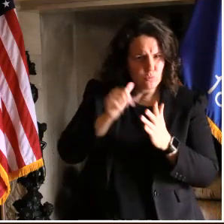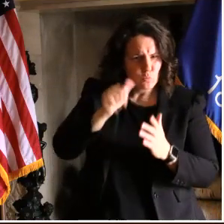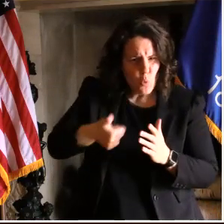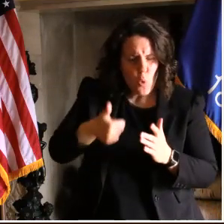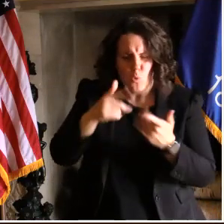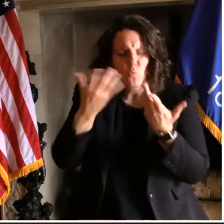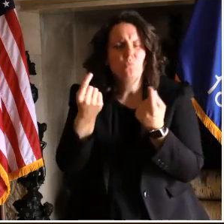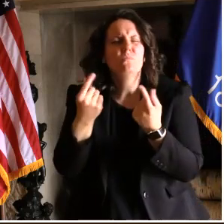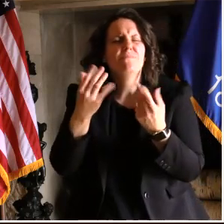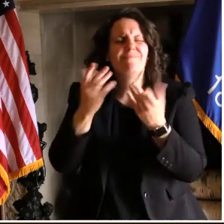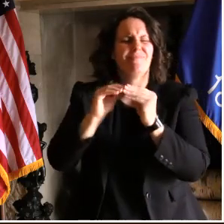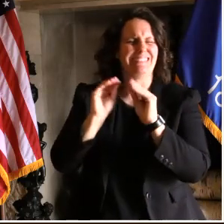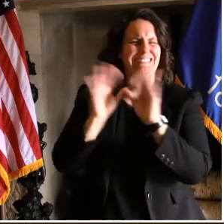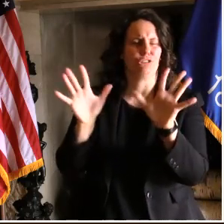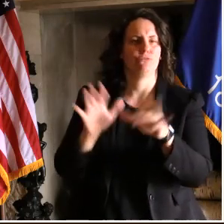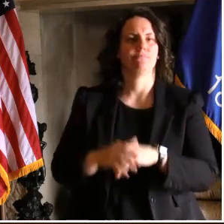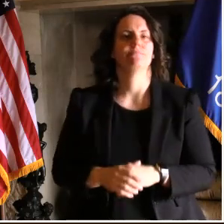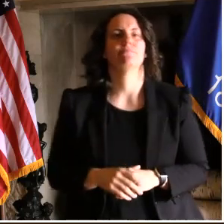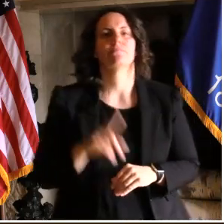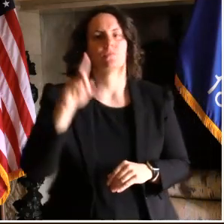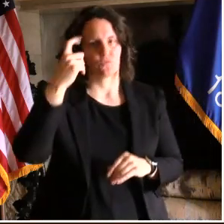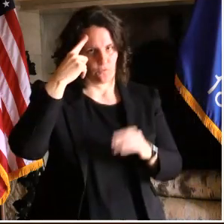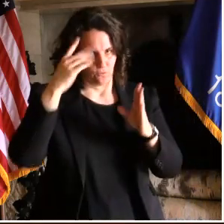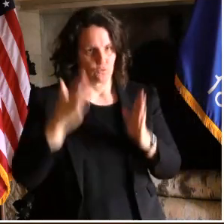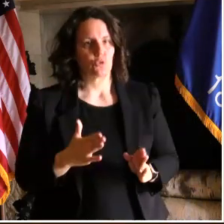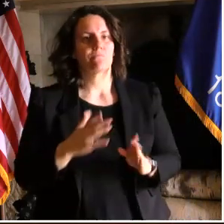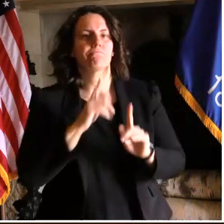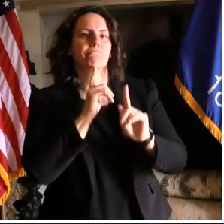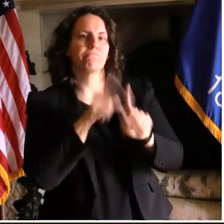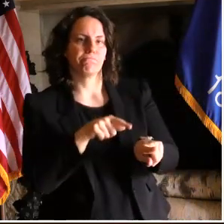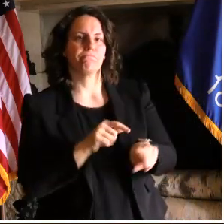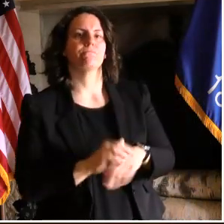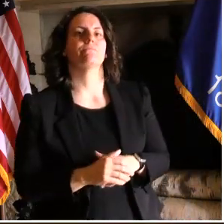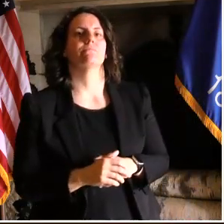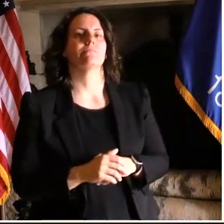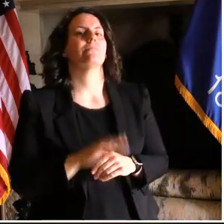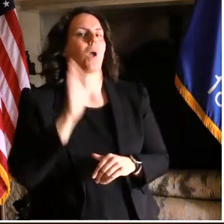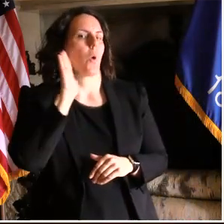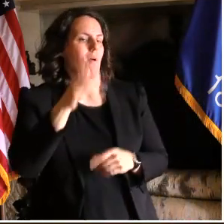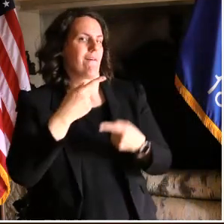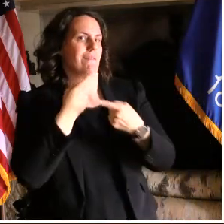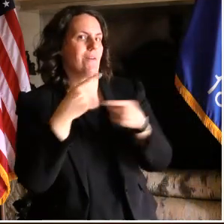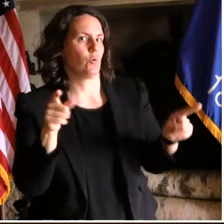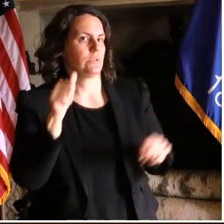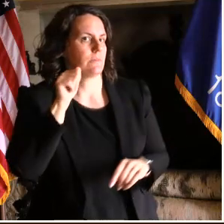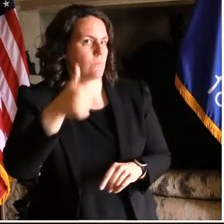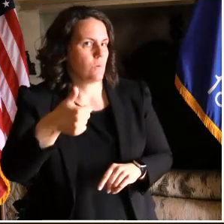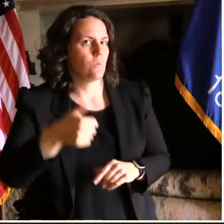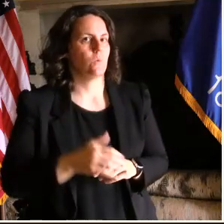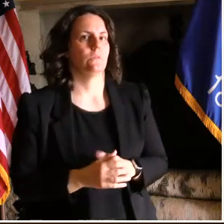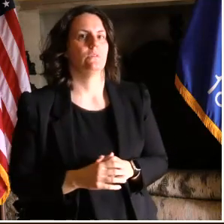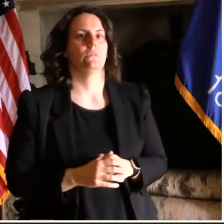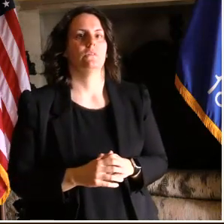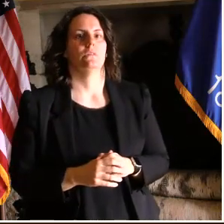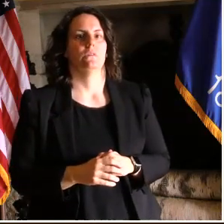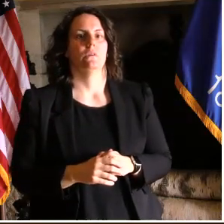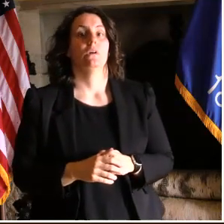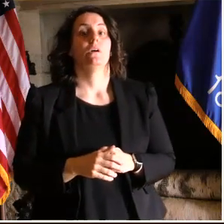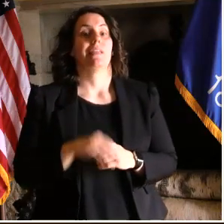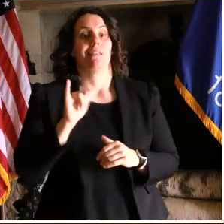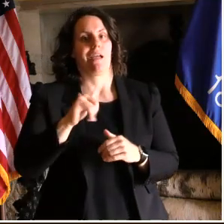tomorrow, as well as we want to give people some buffer time to implement what is happening. Yeah.